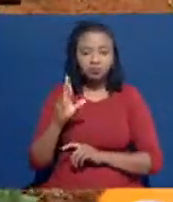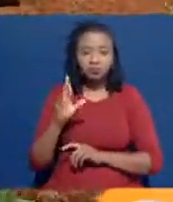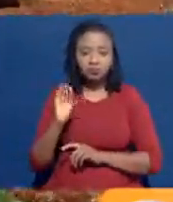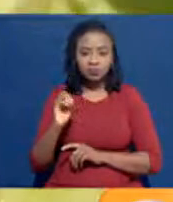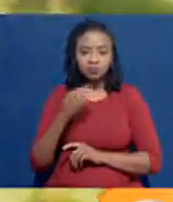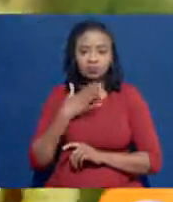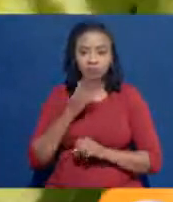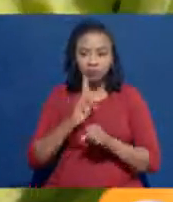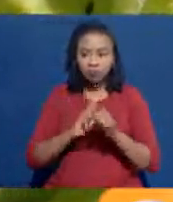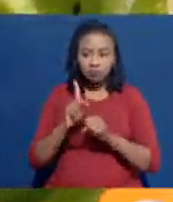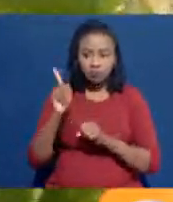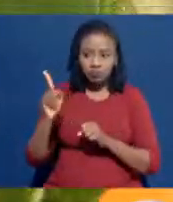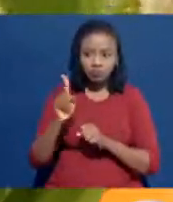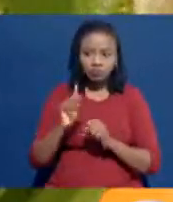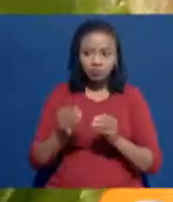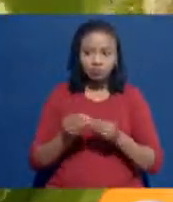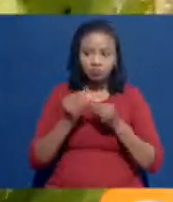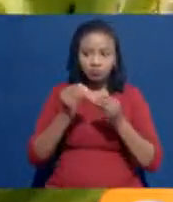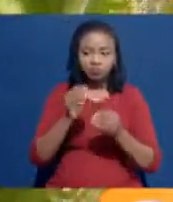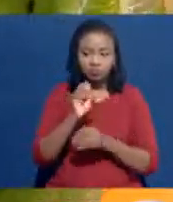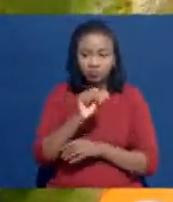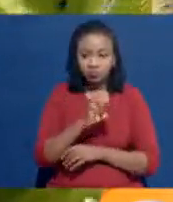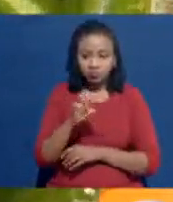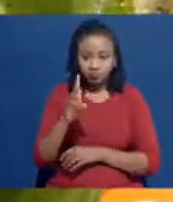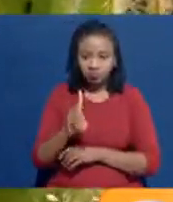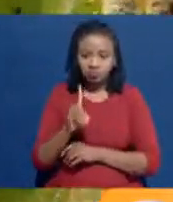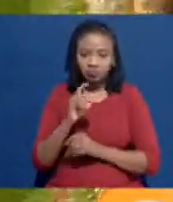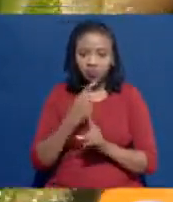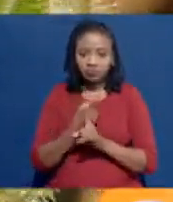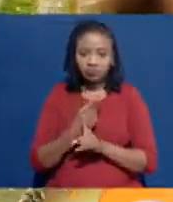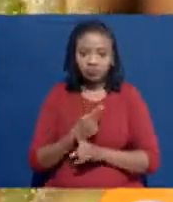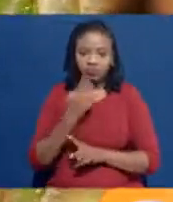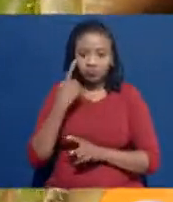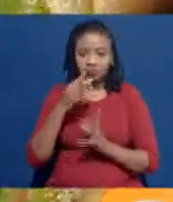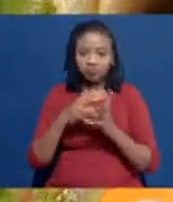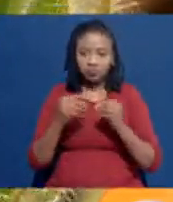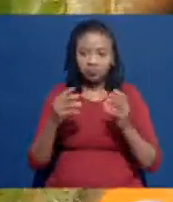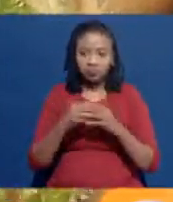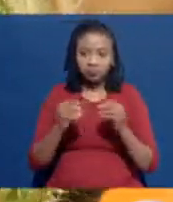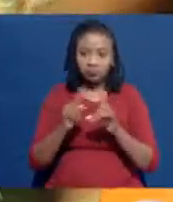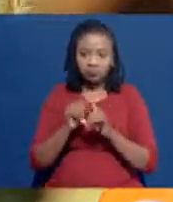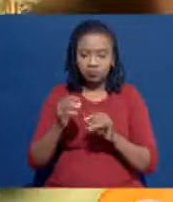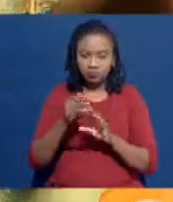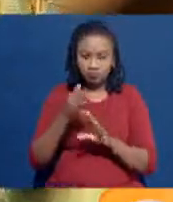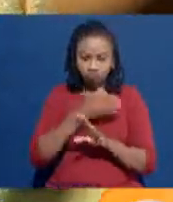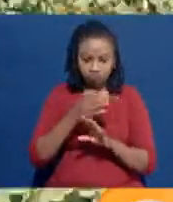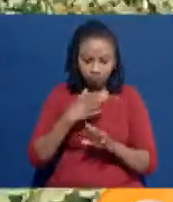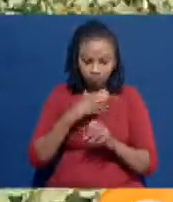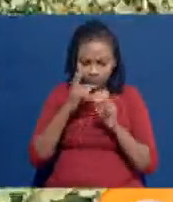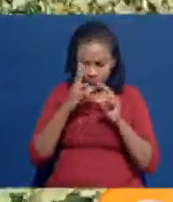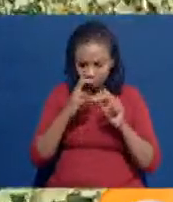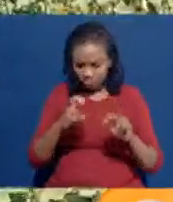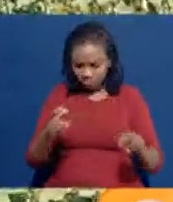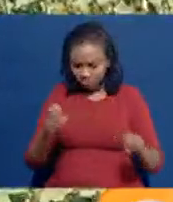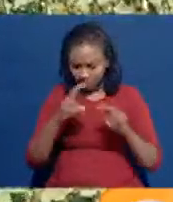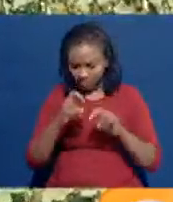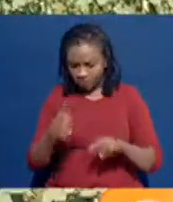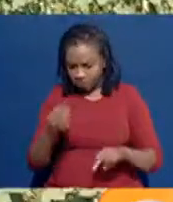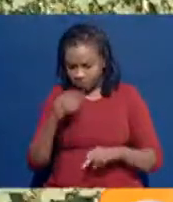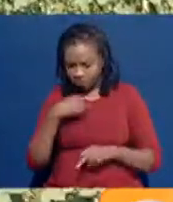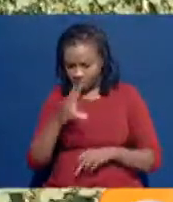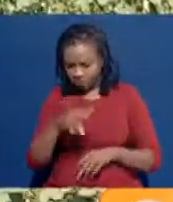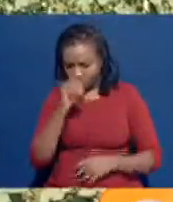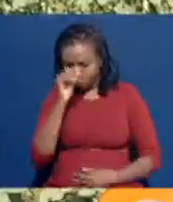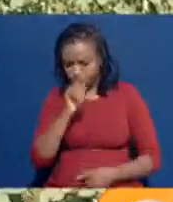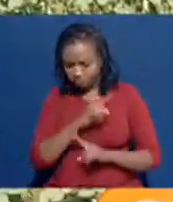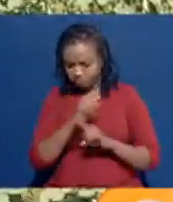of certified cotton seeds. We did a feasibility study, and out of that study, we discovered what we already know, but now